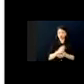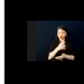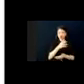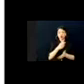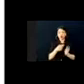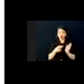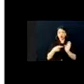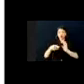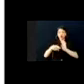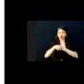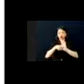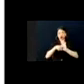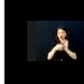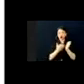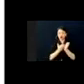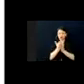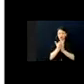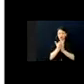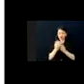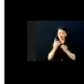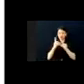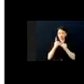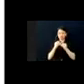Any other thoughts?